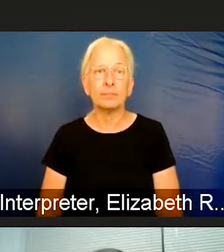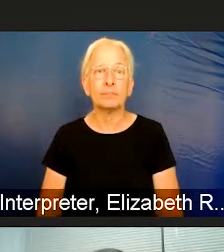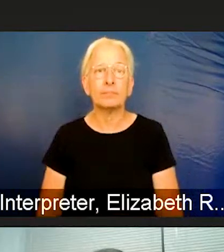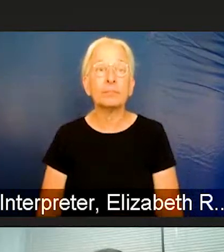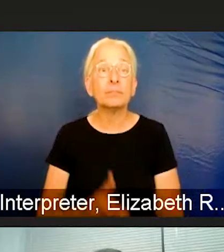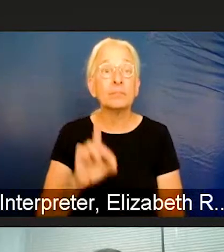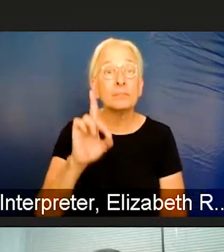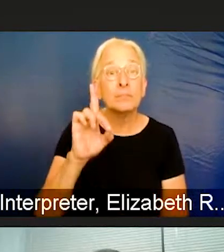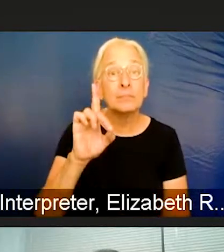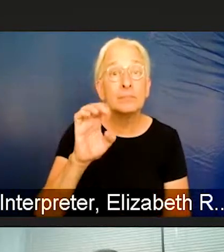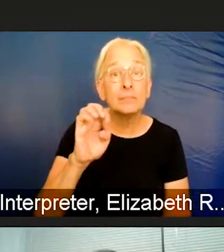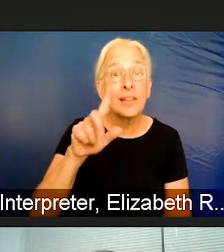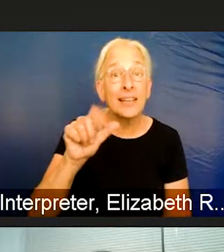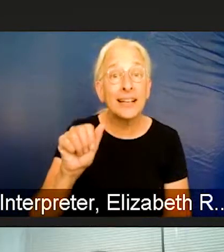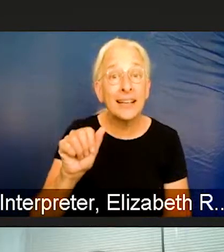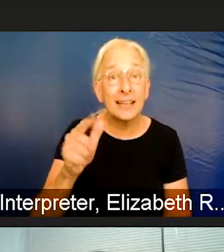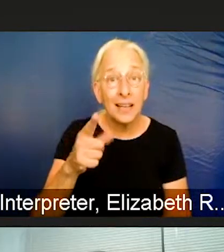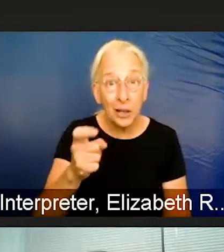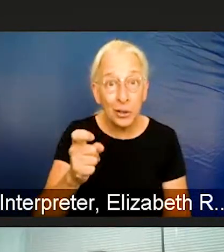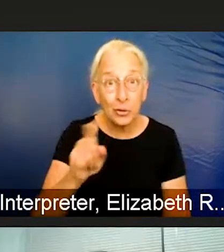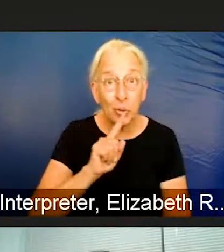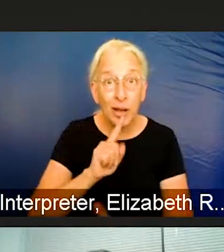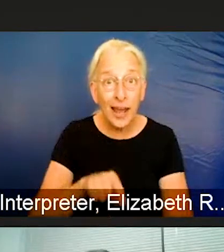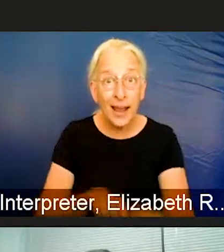Celia, do you want to lean in?